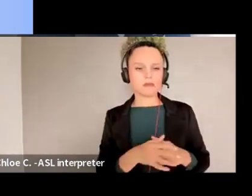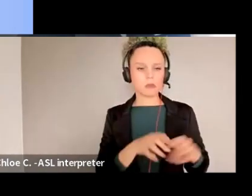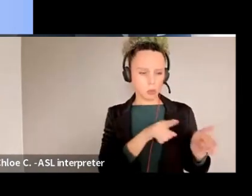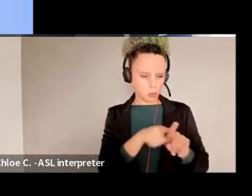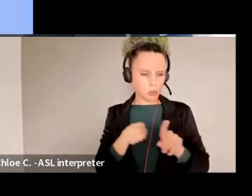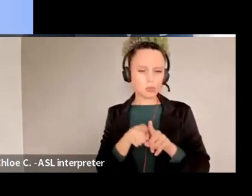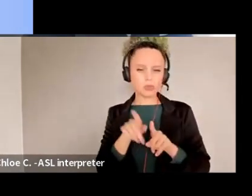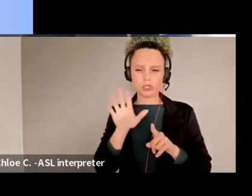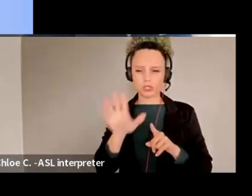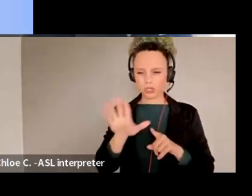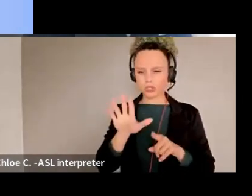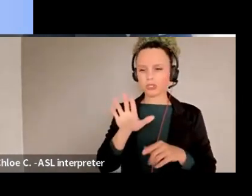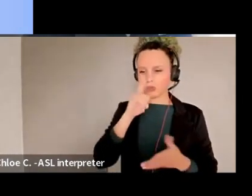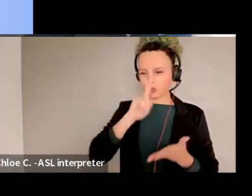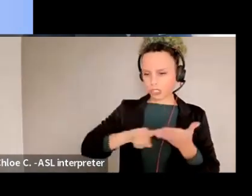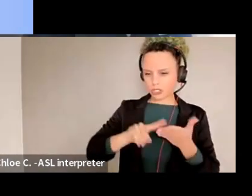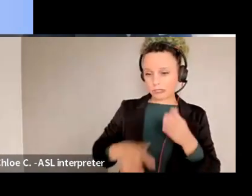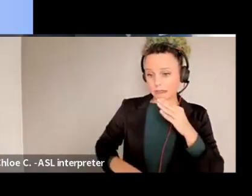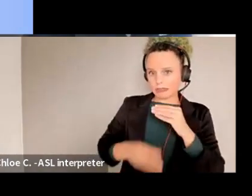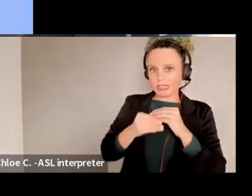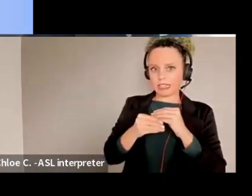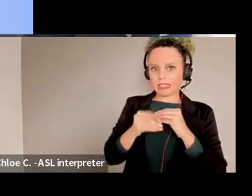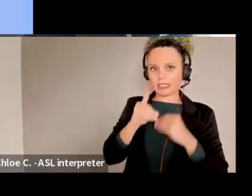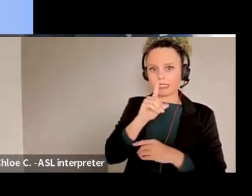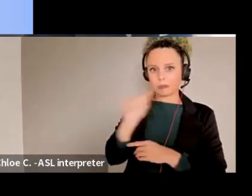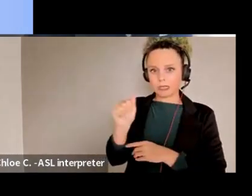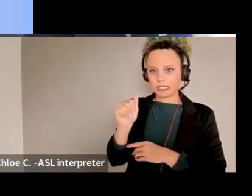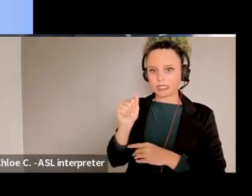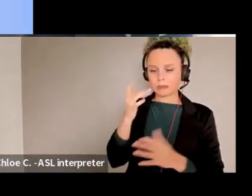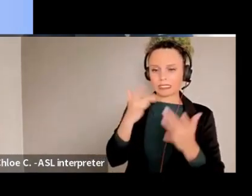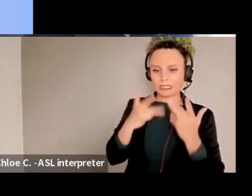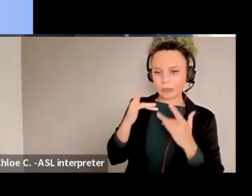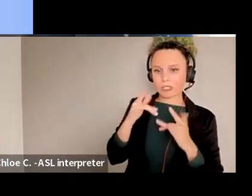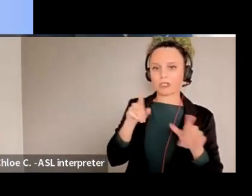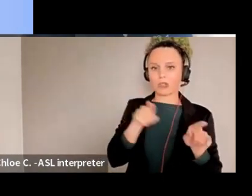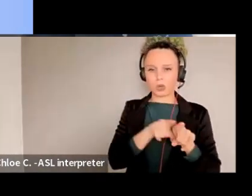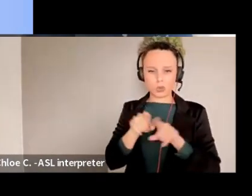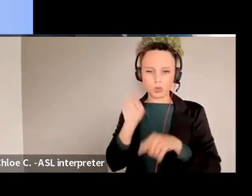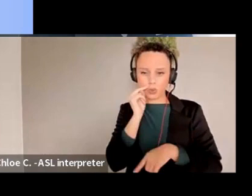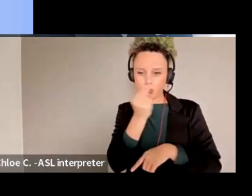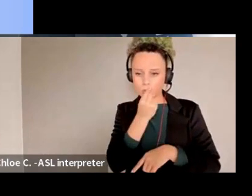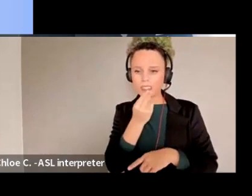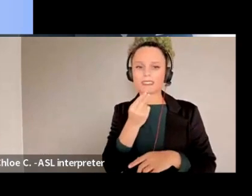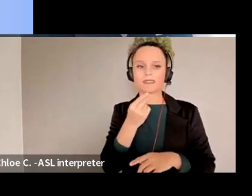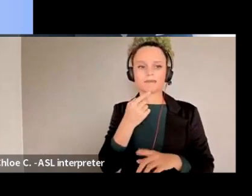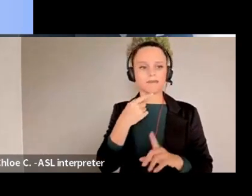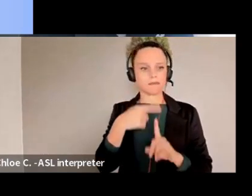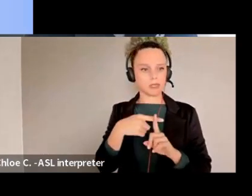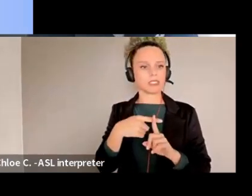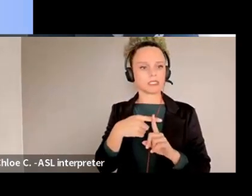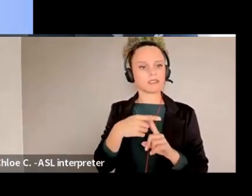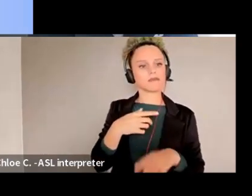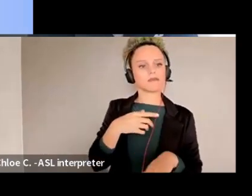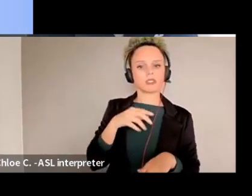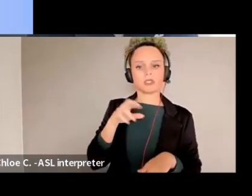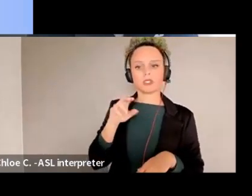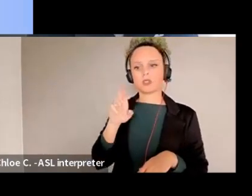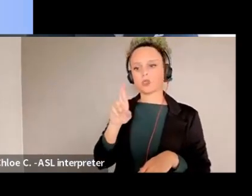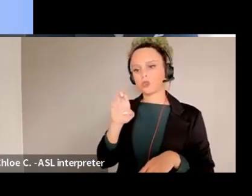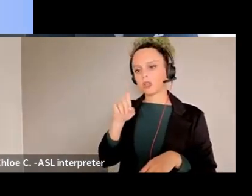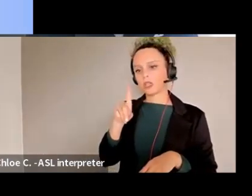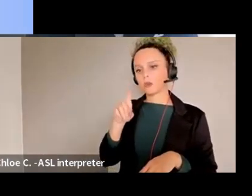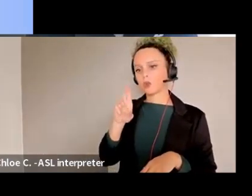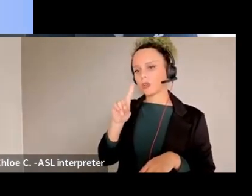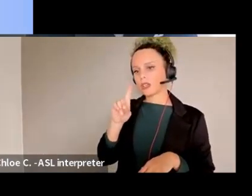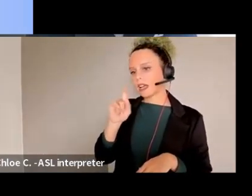She's a white woman with long dark hair. She recently expanded her research to include disability-related disparities in